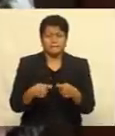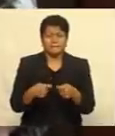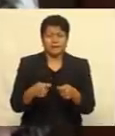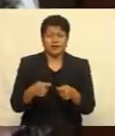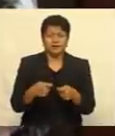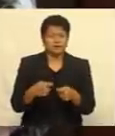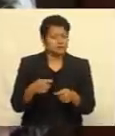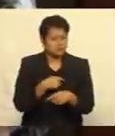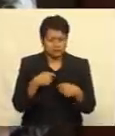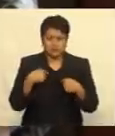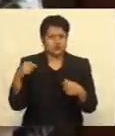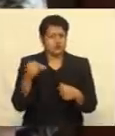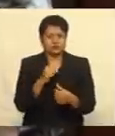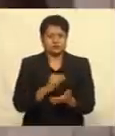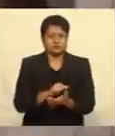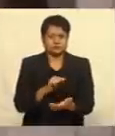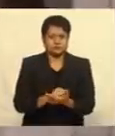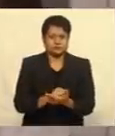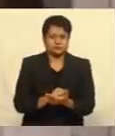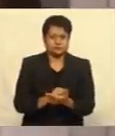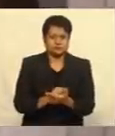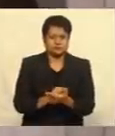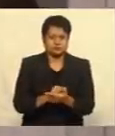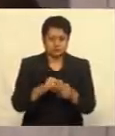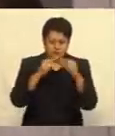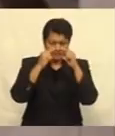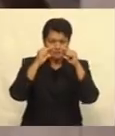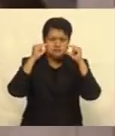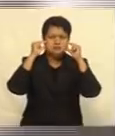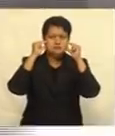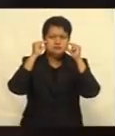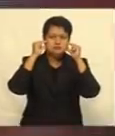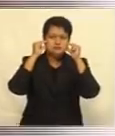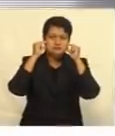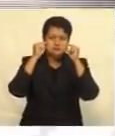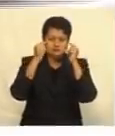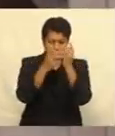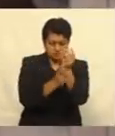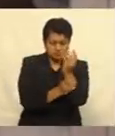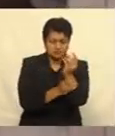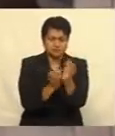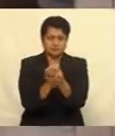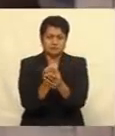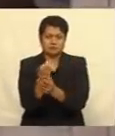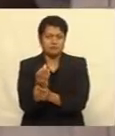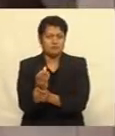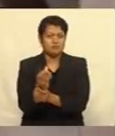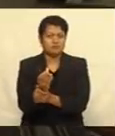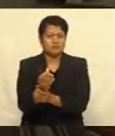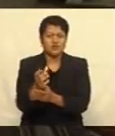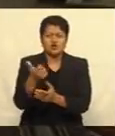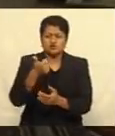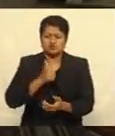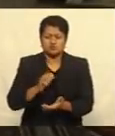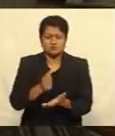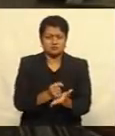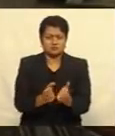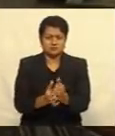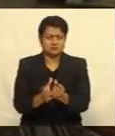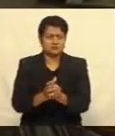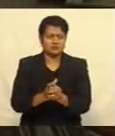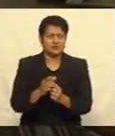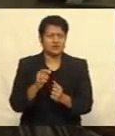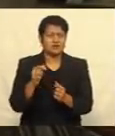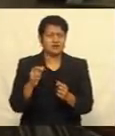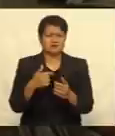hygienic, like wearing masks, wearing gloves, use sanitizers. Even though these masks are